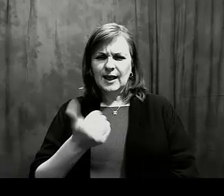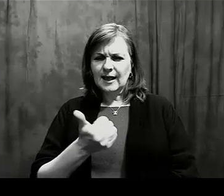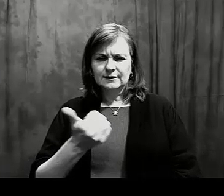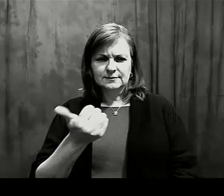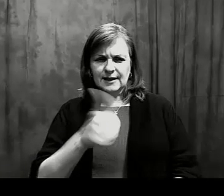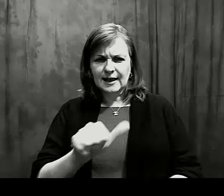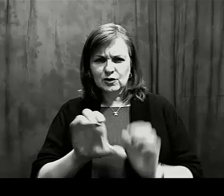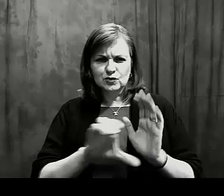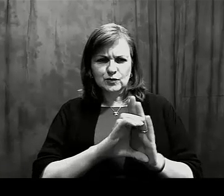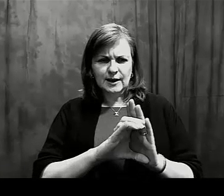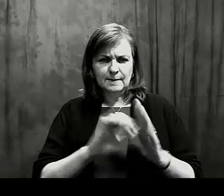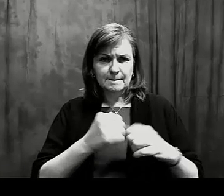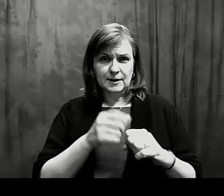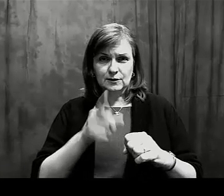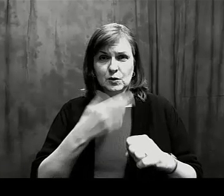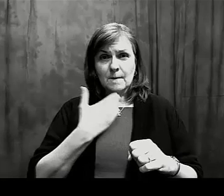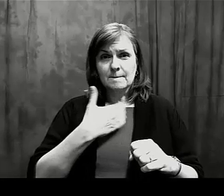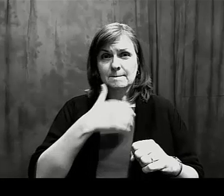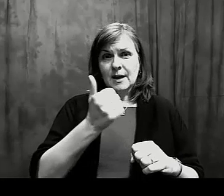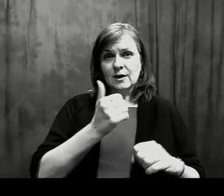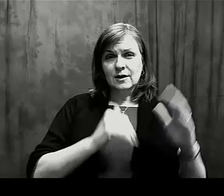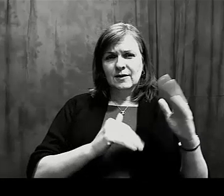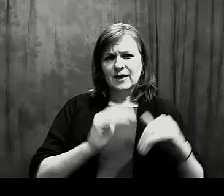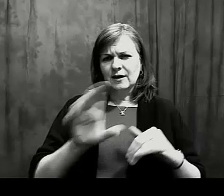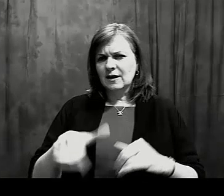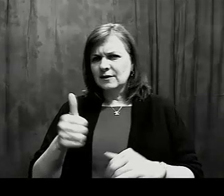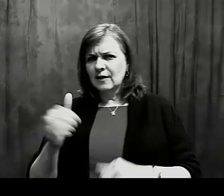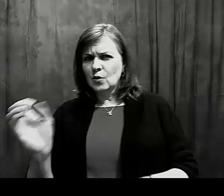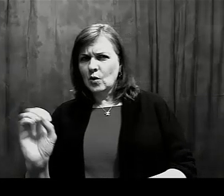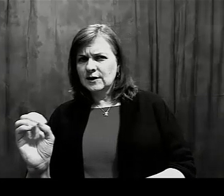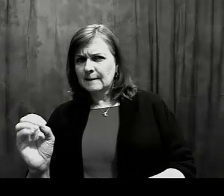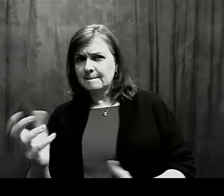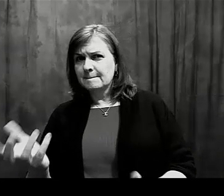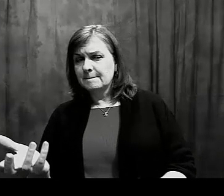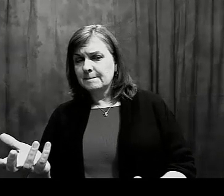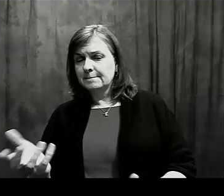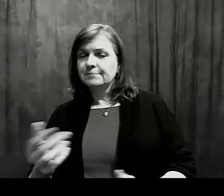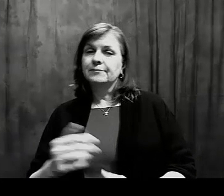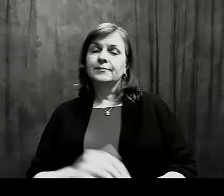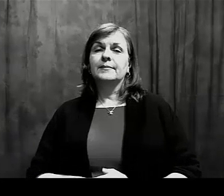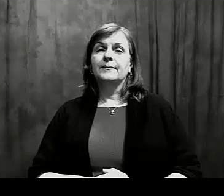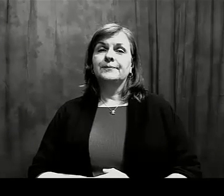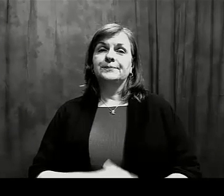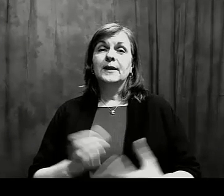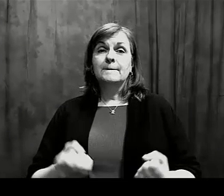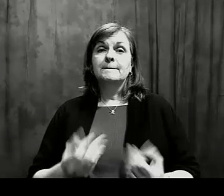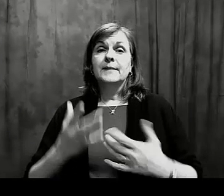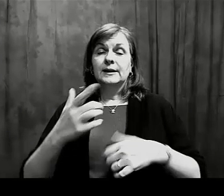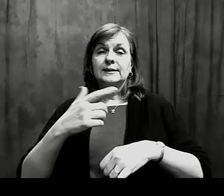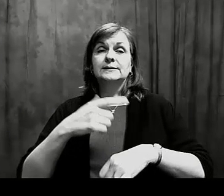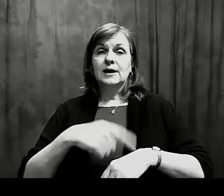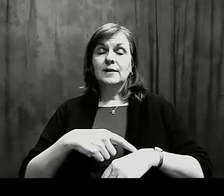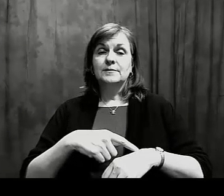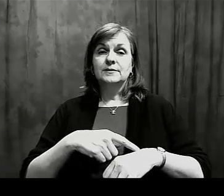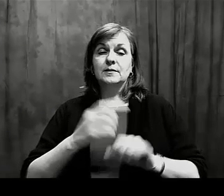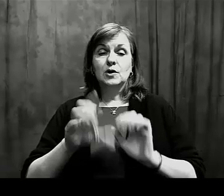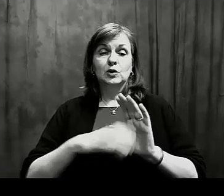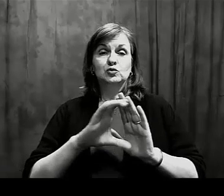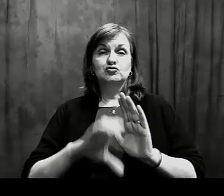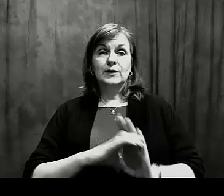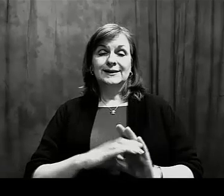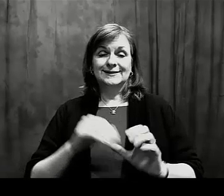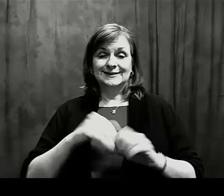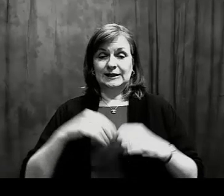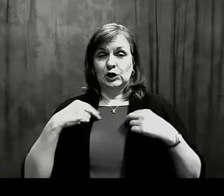Do you have a particular trait that makes you better at something than another organism? Well, in many